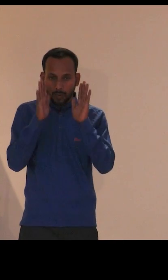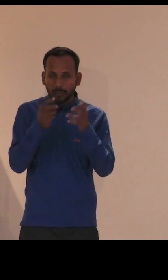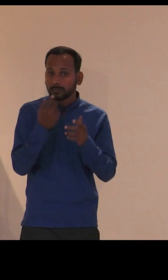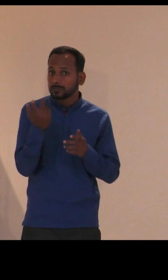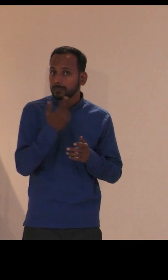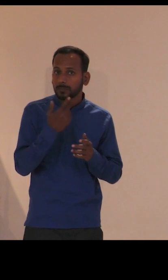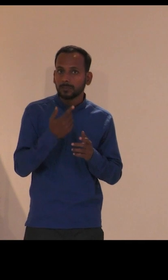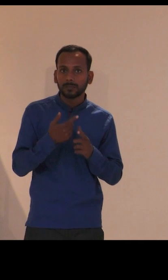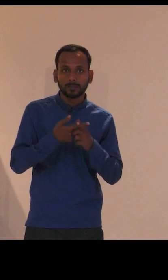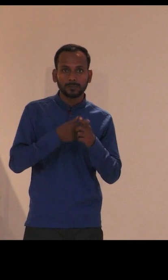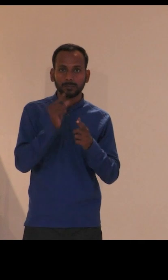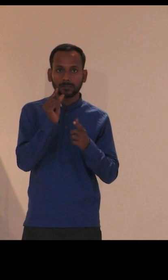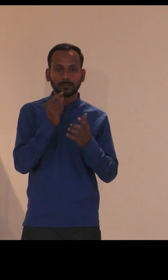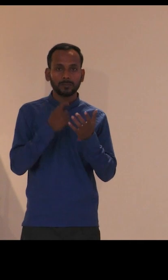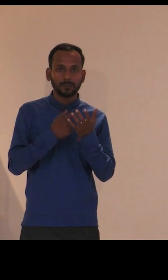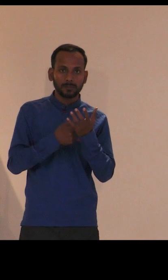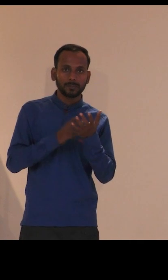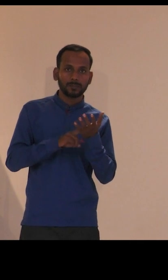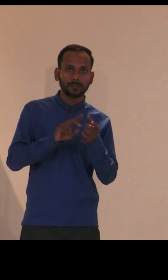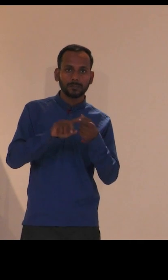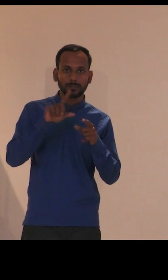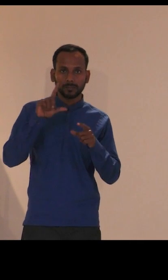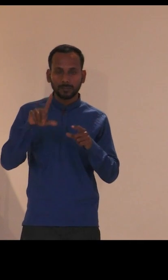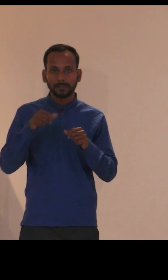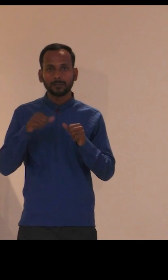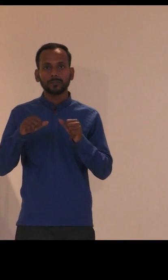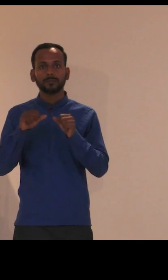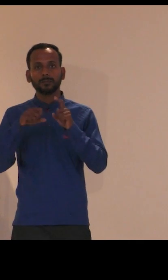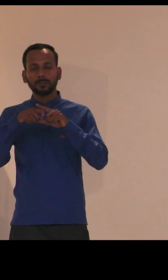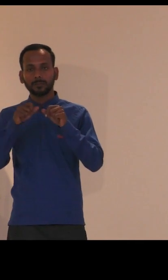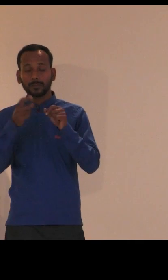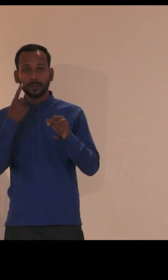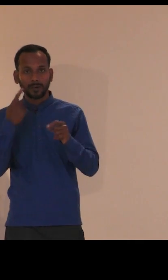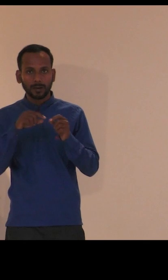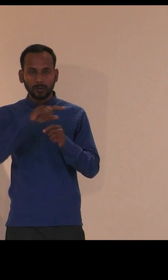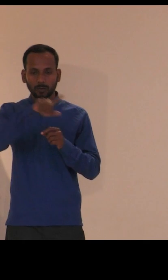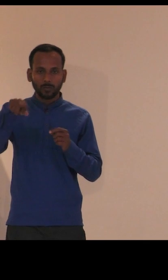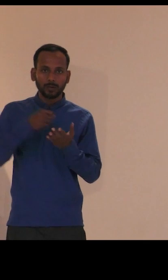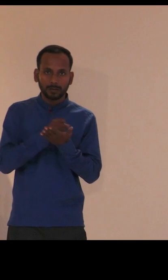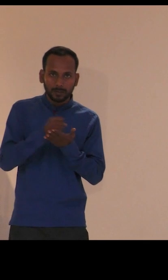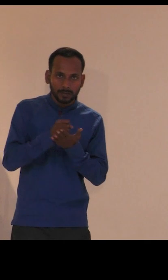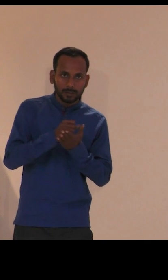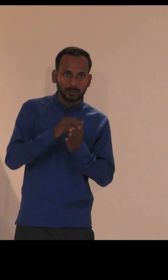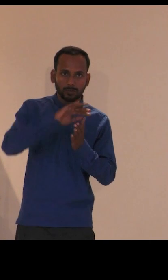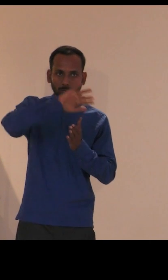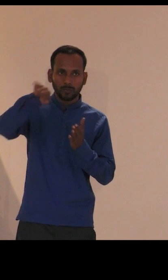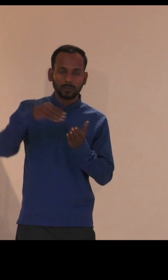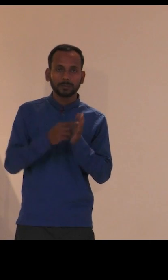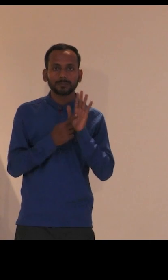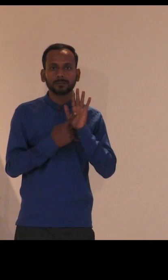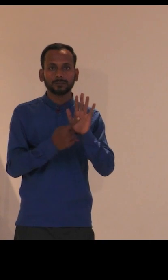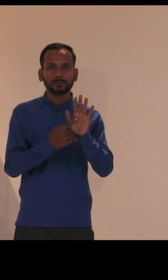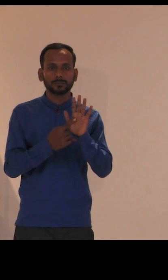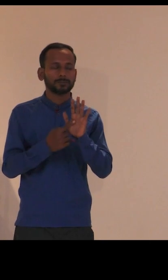journalistically, the other function of PARI as an archive, we try to cover issues of culture,